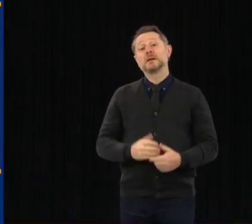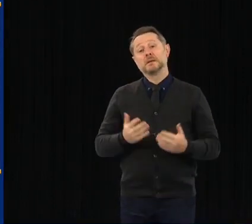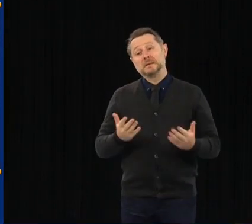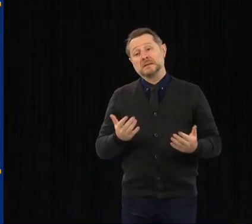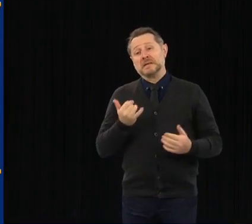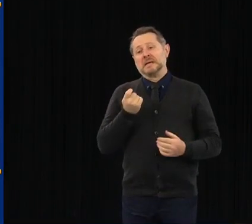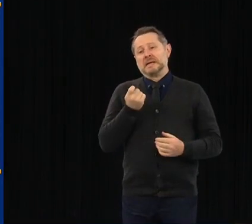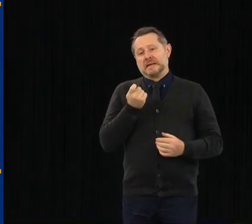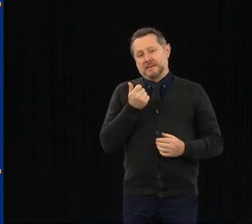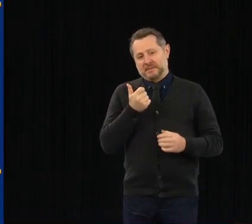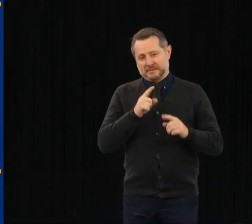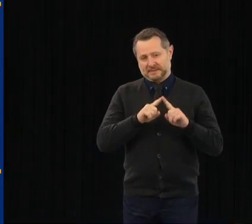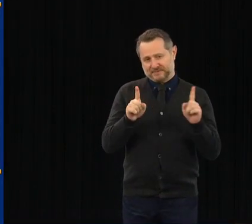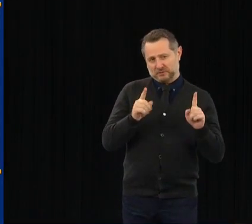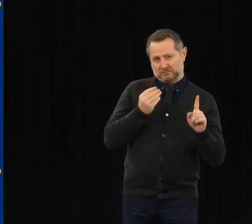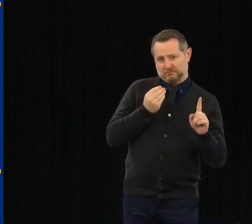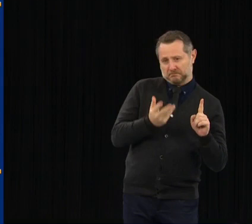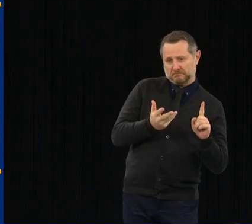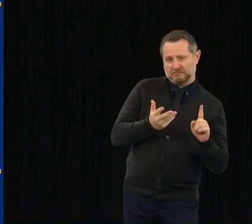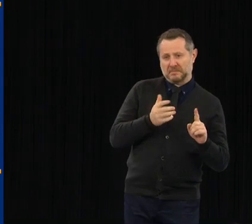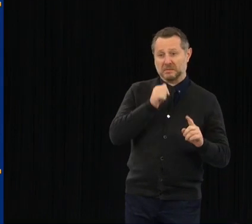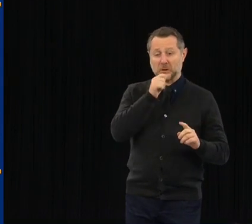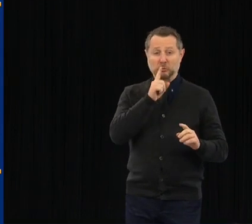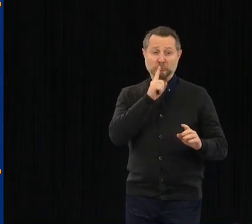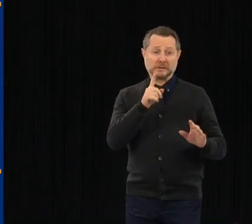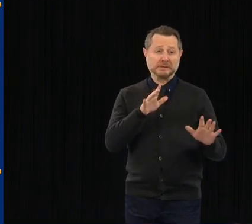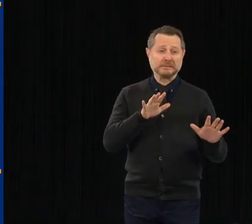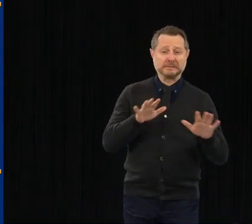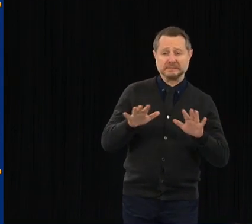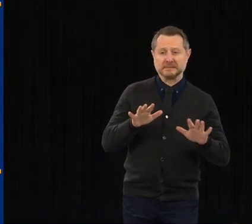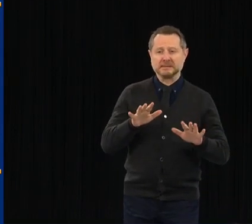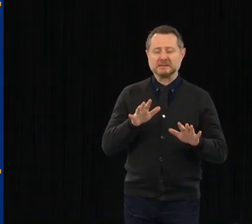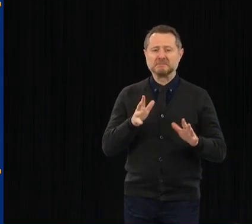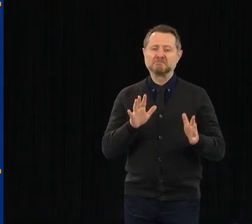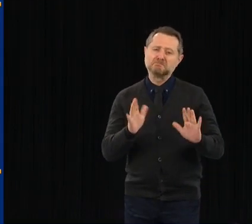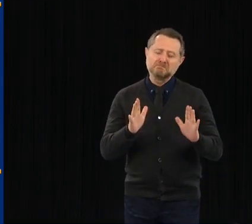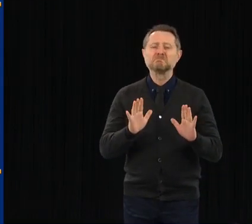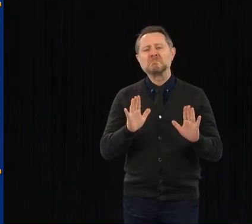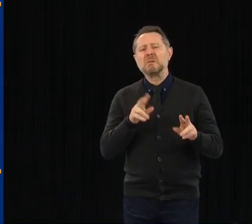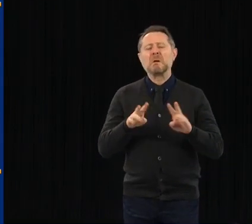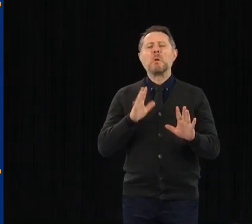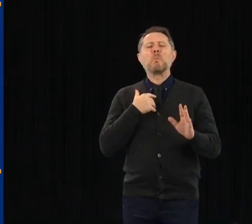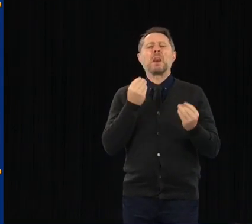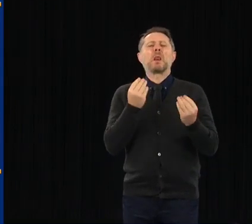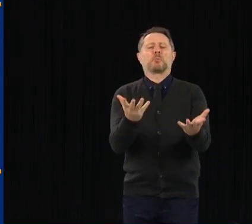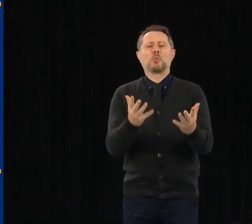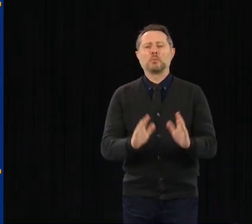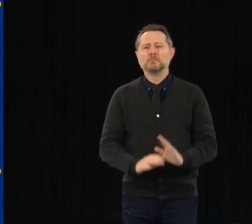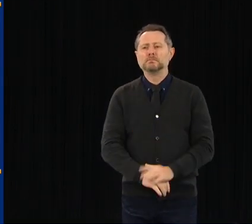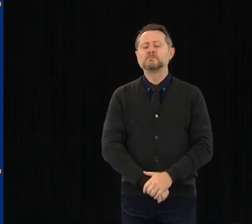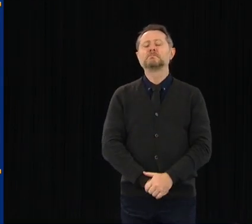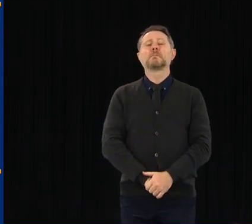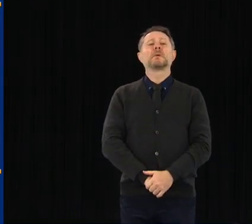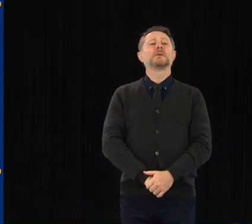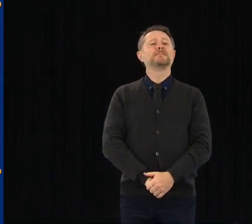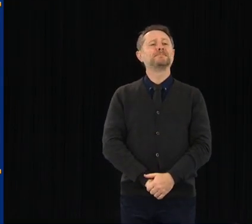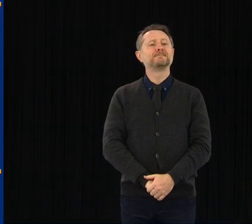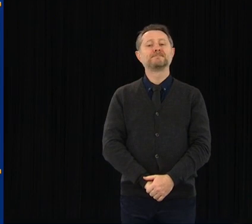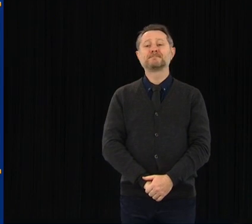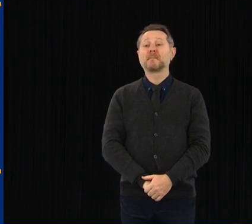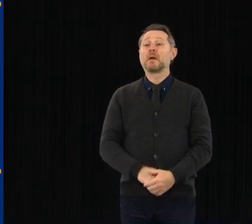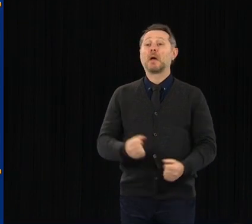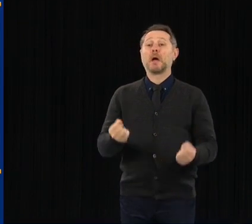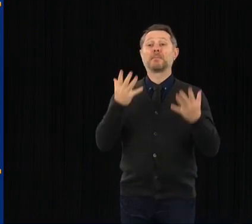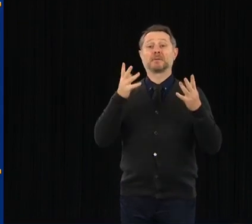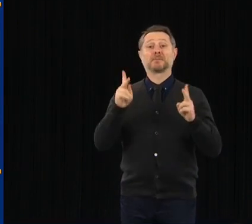not really 100% sure yet what the significance is as we're feeling our way through this. Number of people